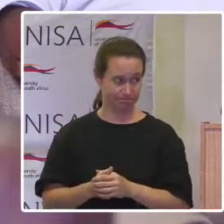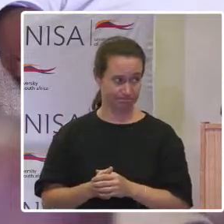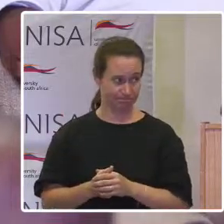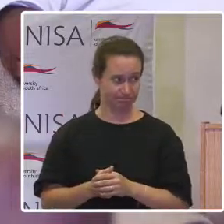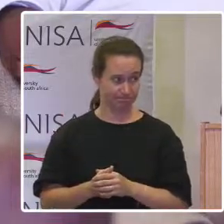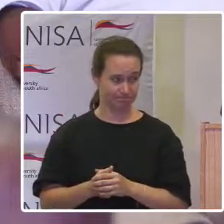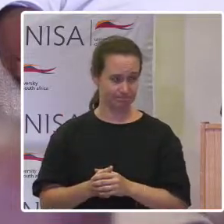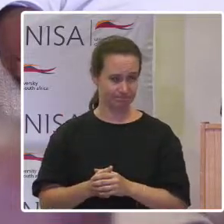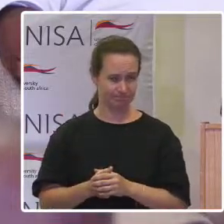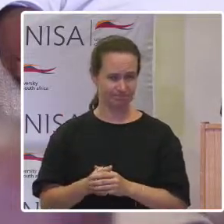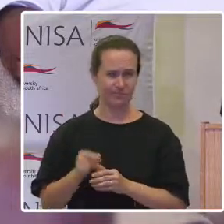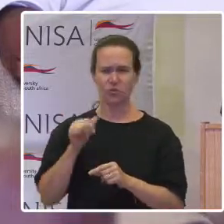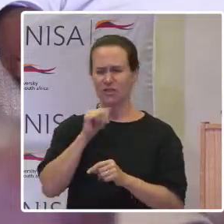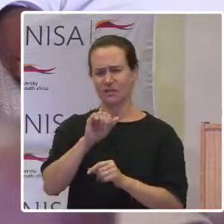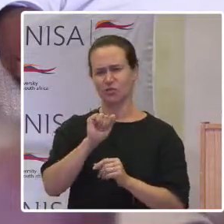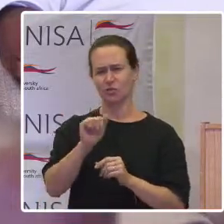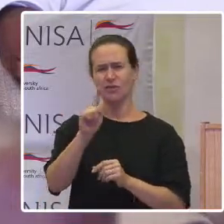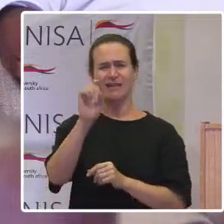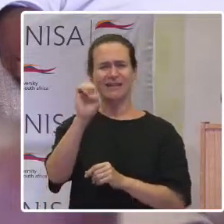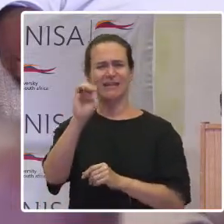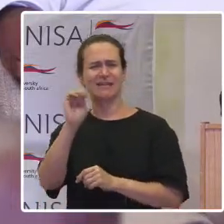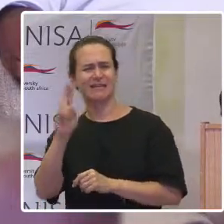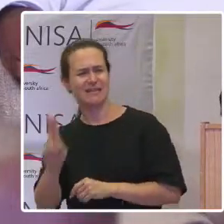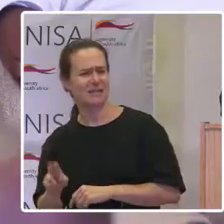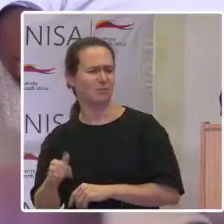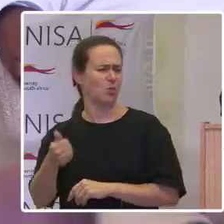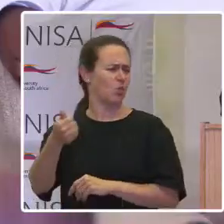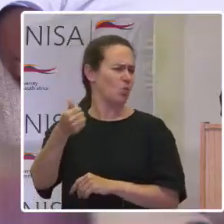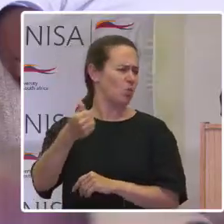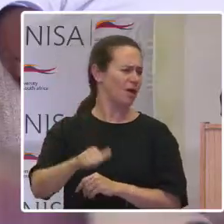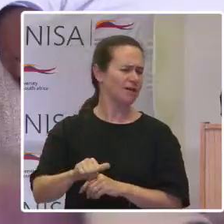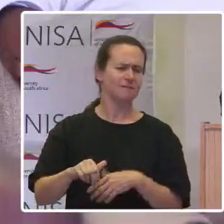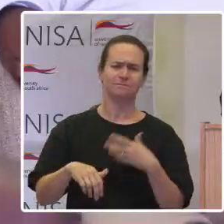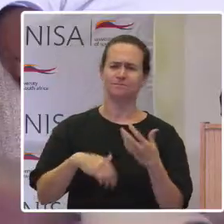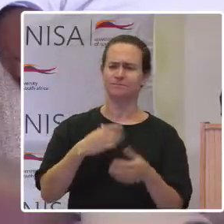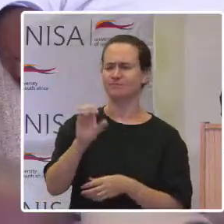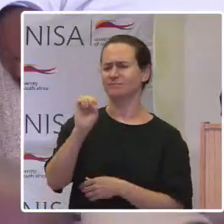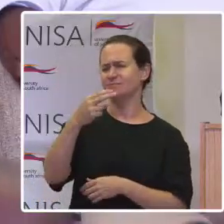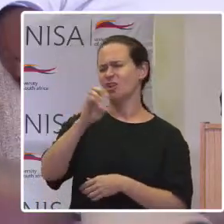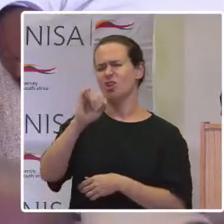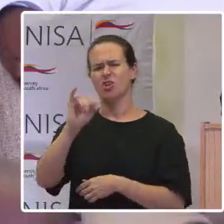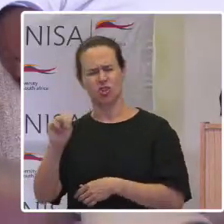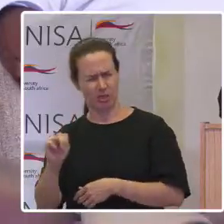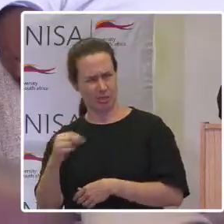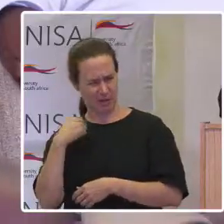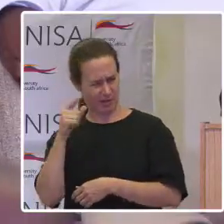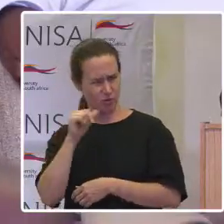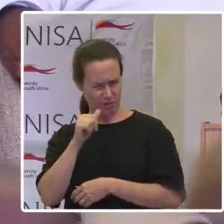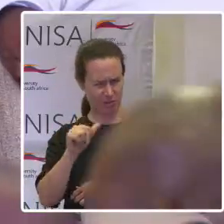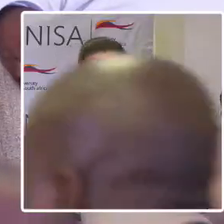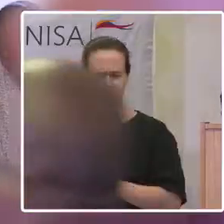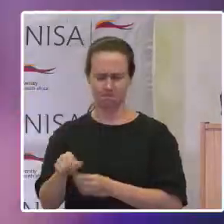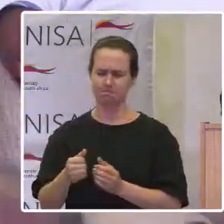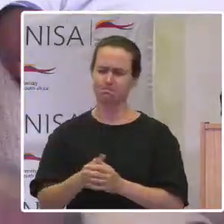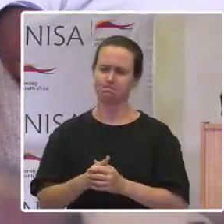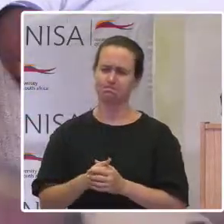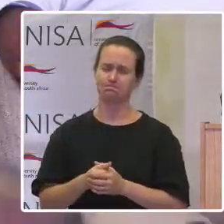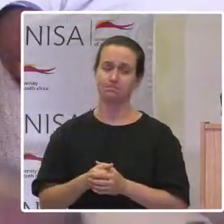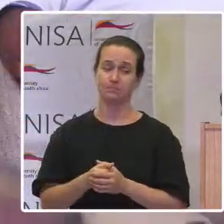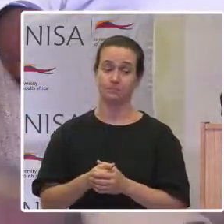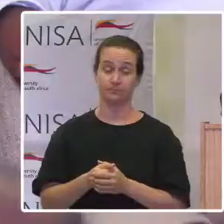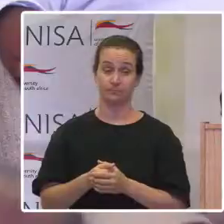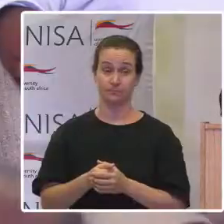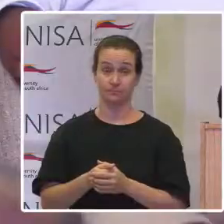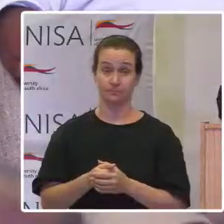mentioned something like your Temu, your Taobao, your Shein, if I'm not mistaken. When it comes